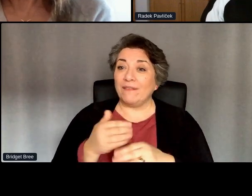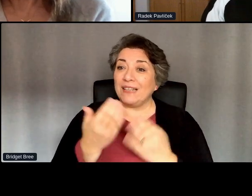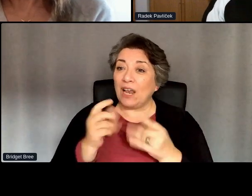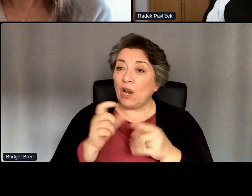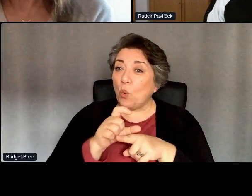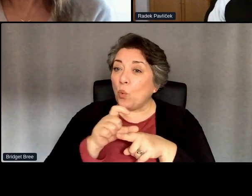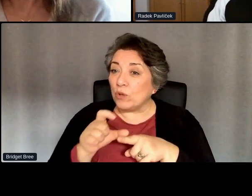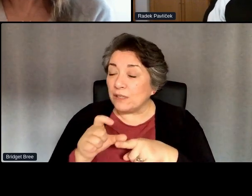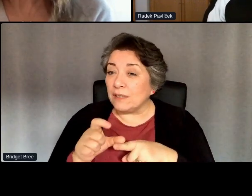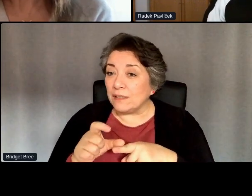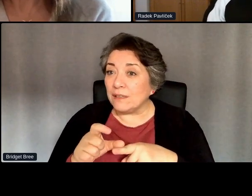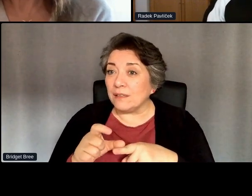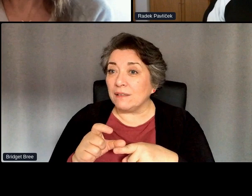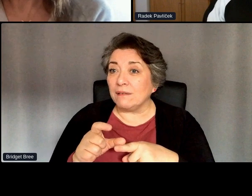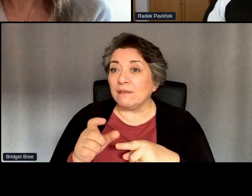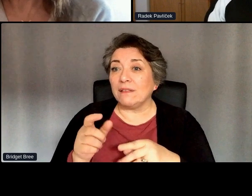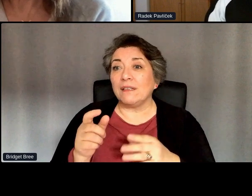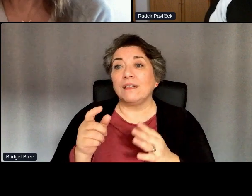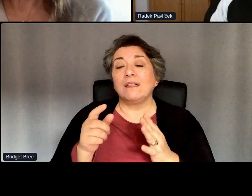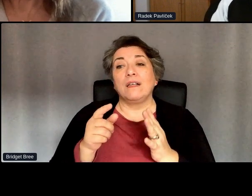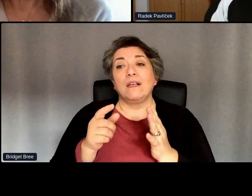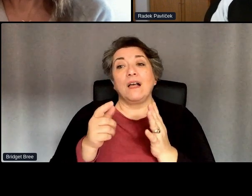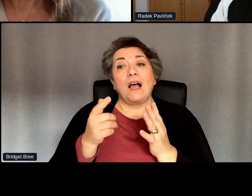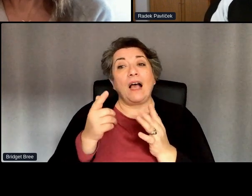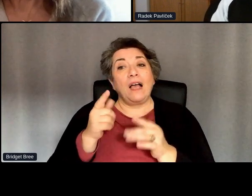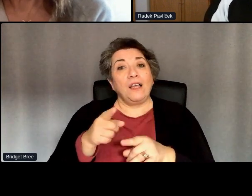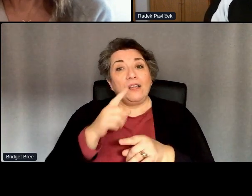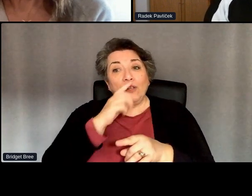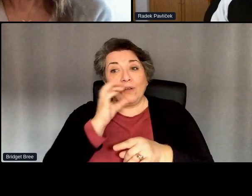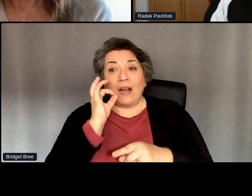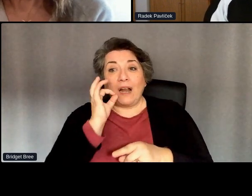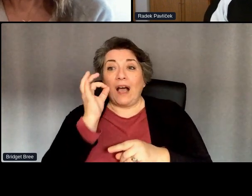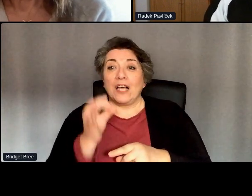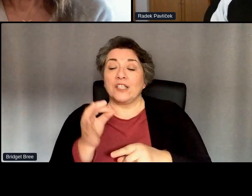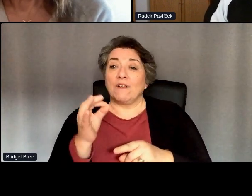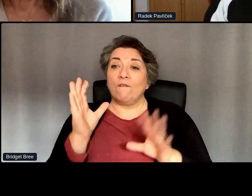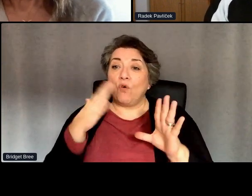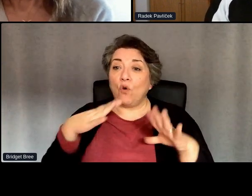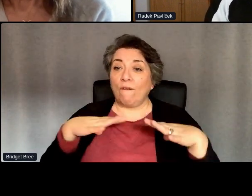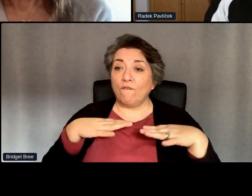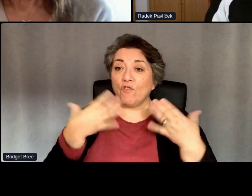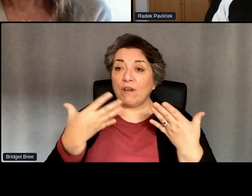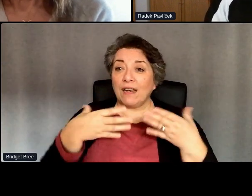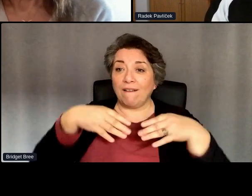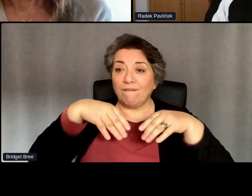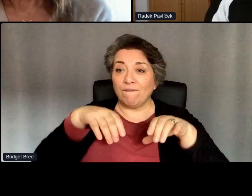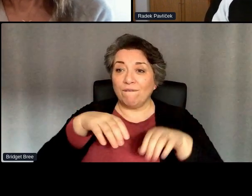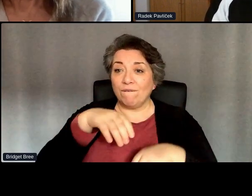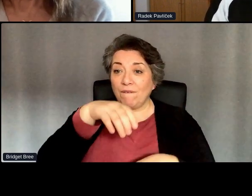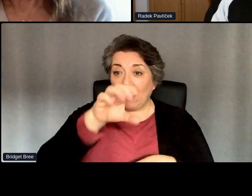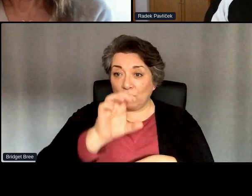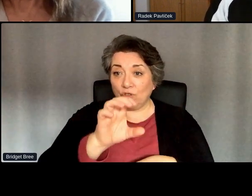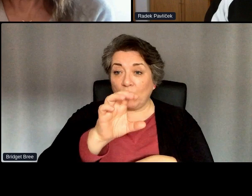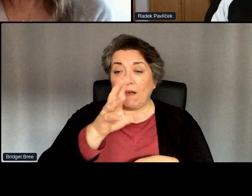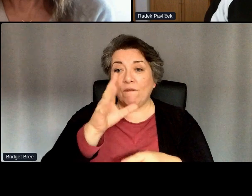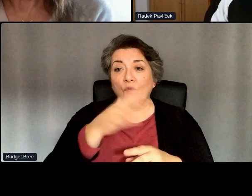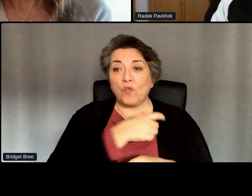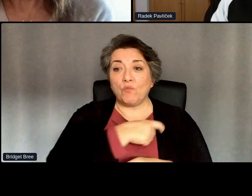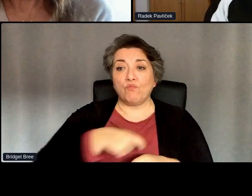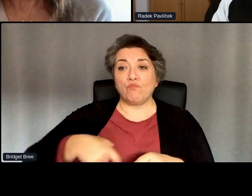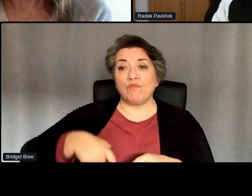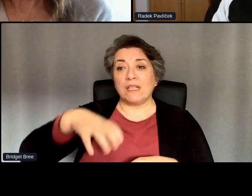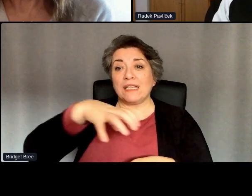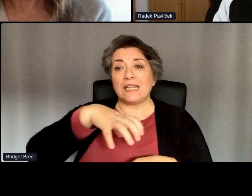That's what I wrote also on the questions. You can ask for a free voucher to do the Princeton course that Susanna or Alberto